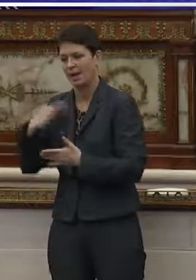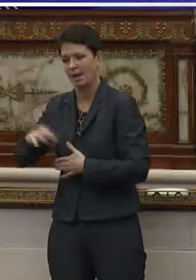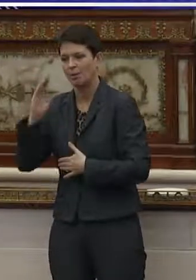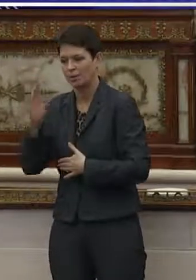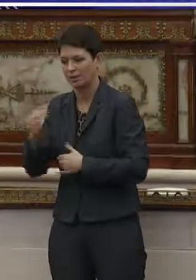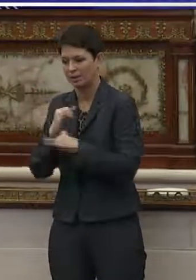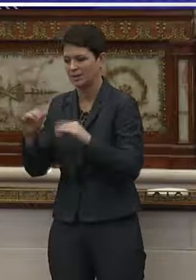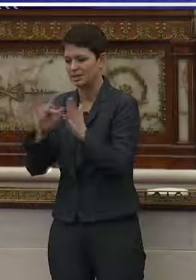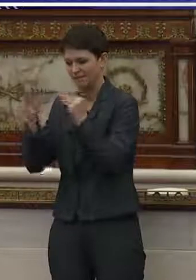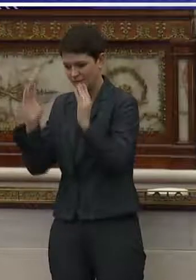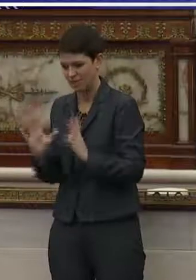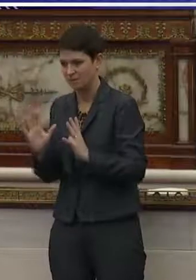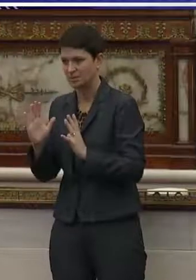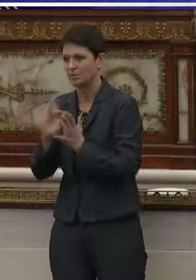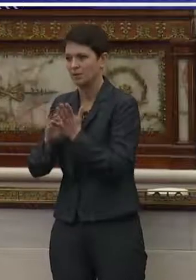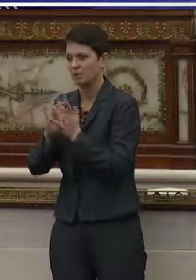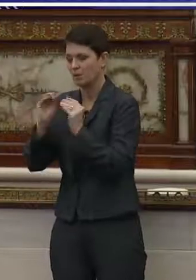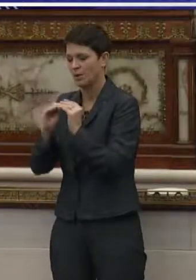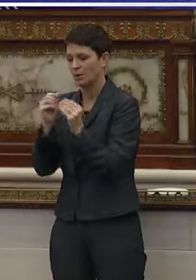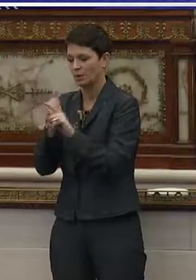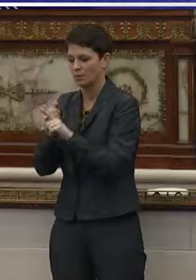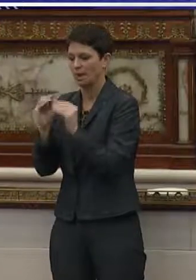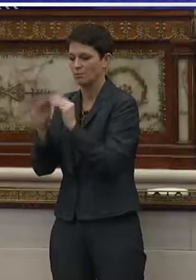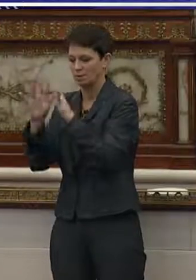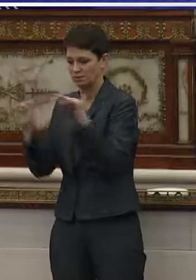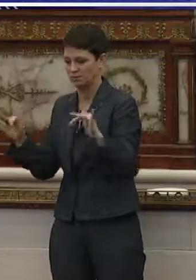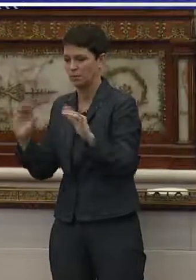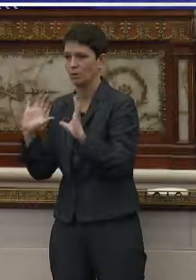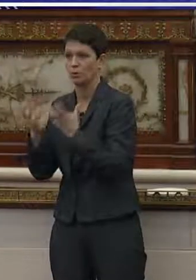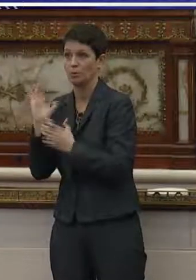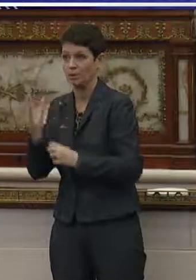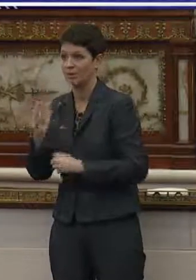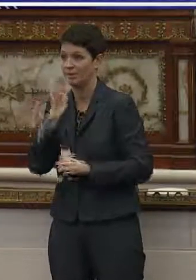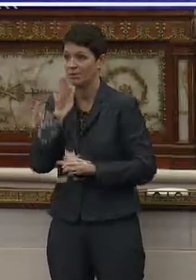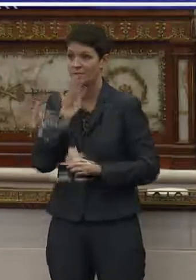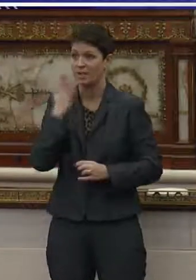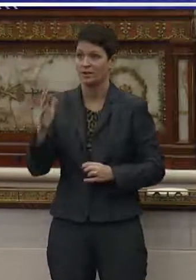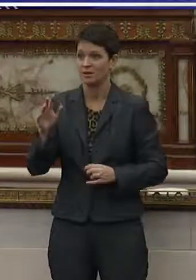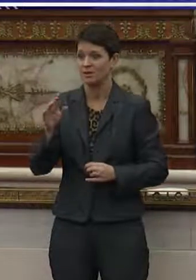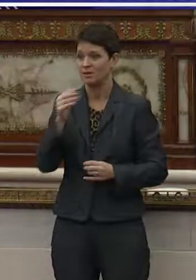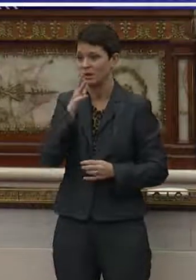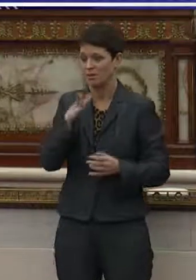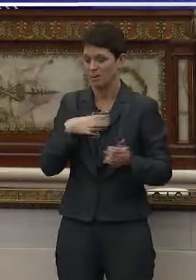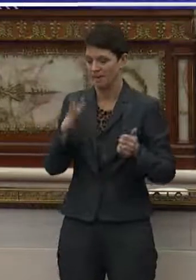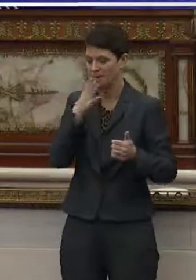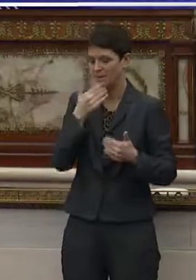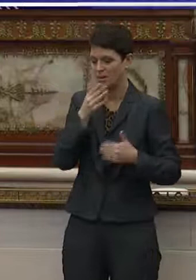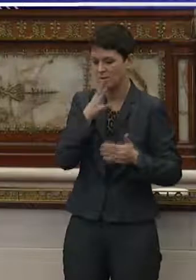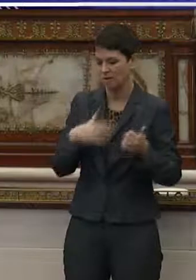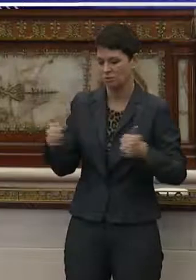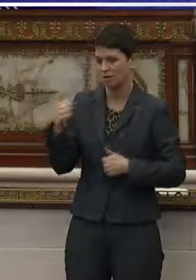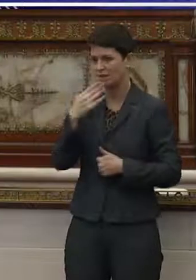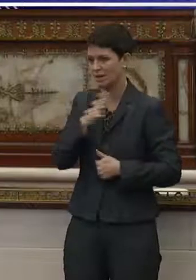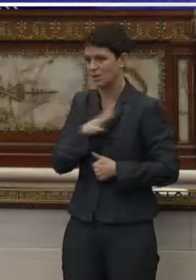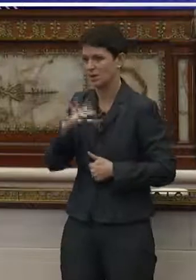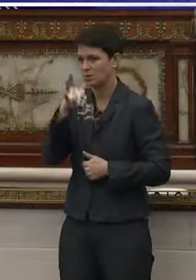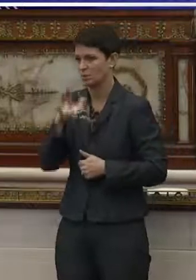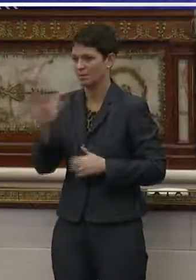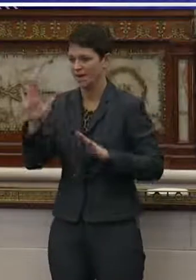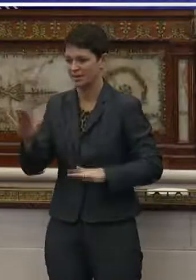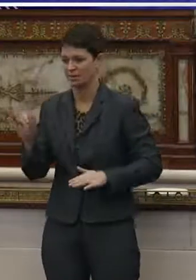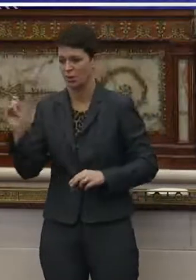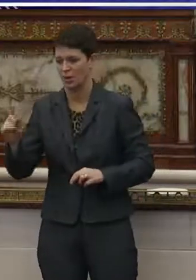independent pharmacies will tend to reach a more diverse demographic. Thank you. Thank you, Madam Chair. Thank you, Councilwoman. Excellent